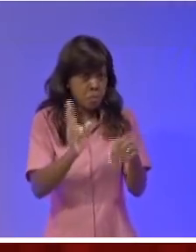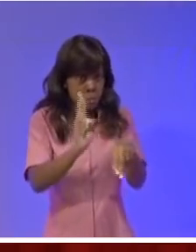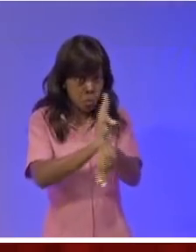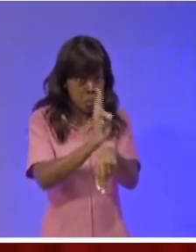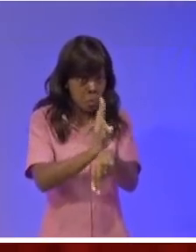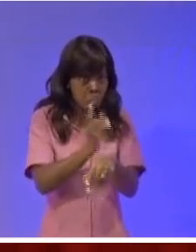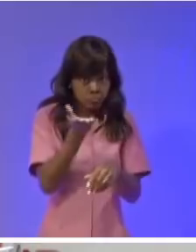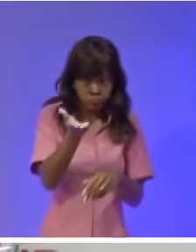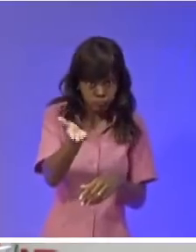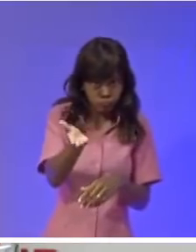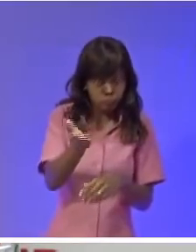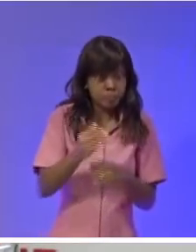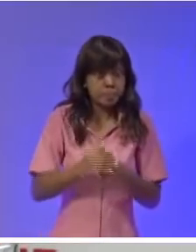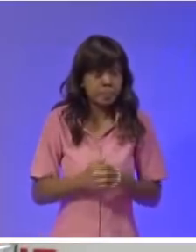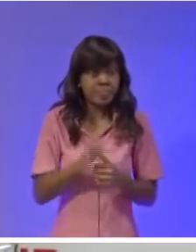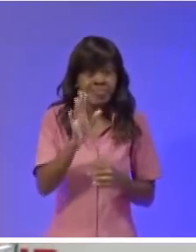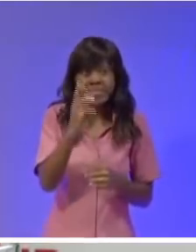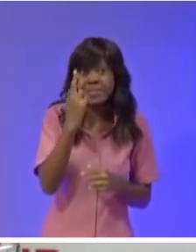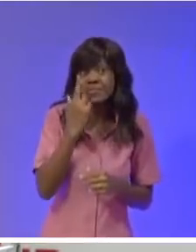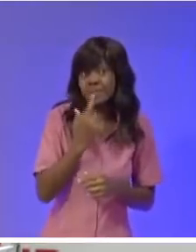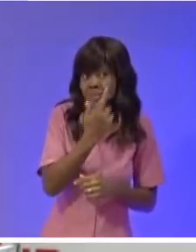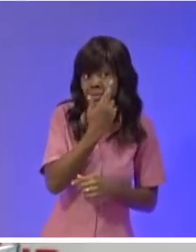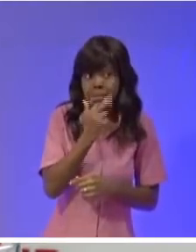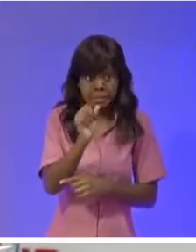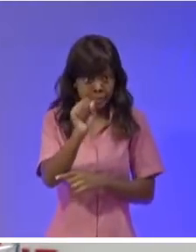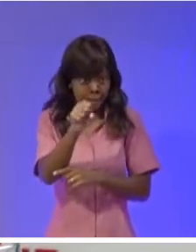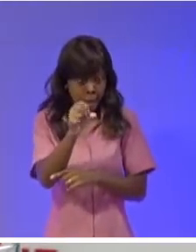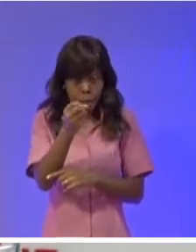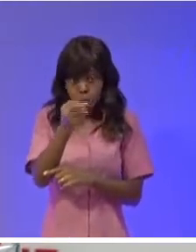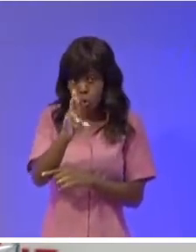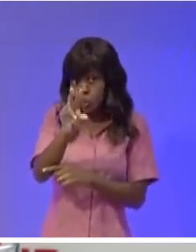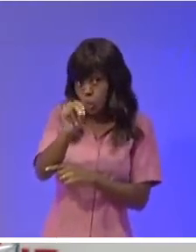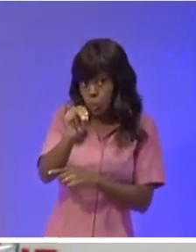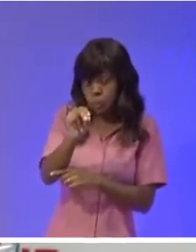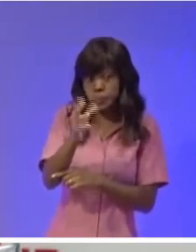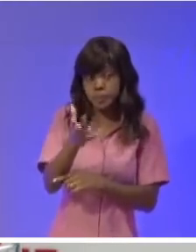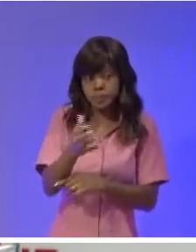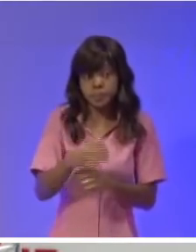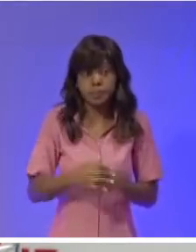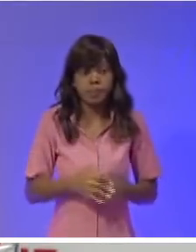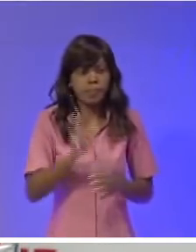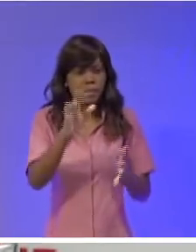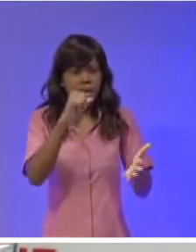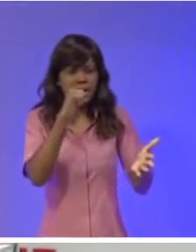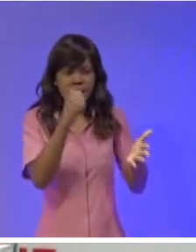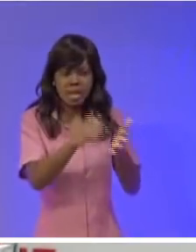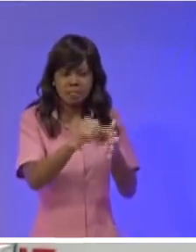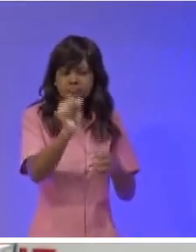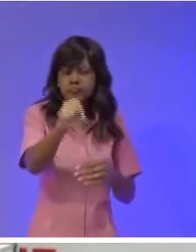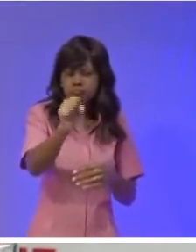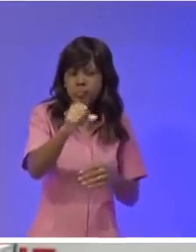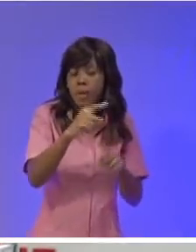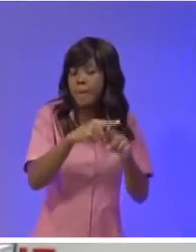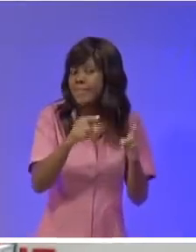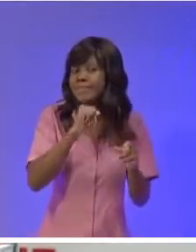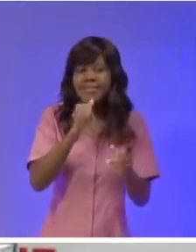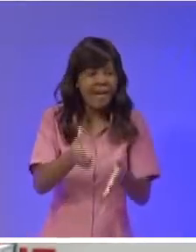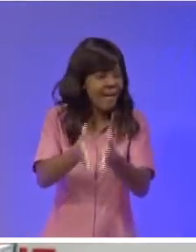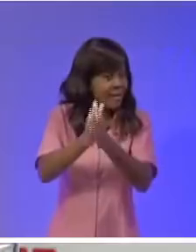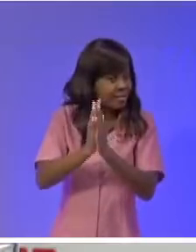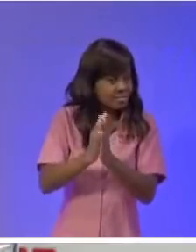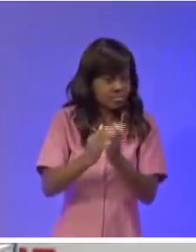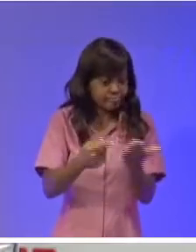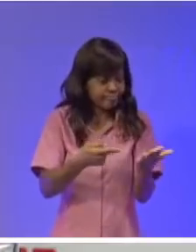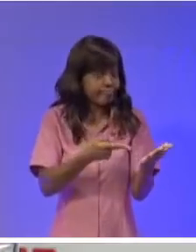you. So the letter did not seek permission. The letter informed me that they were doing